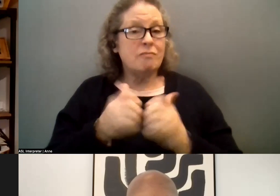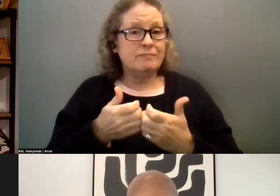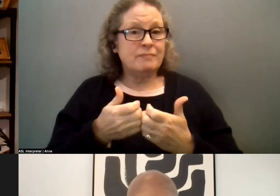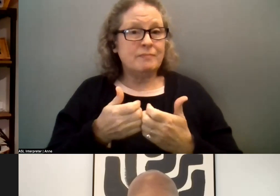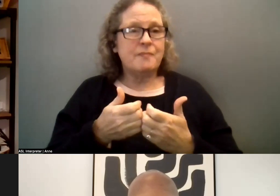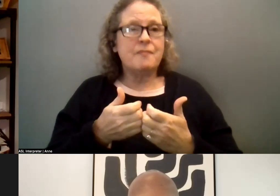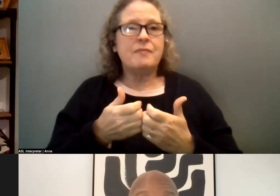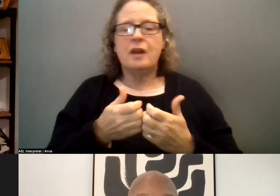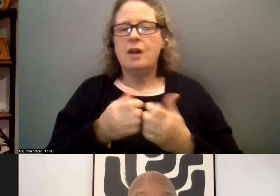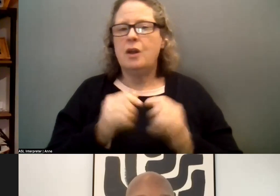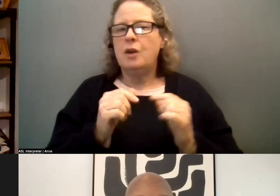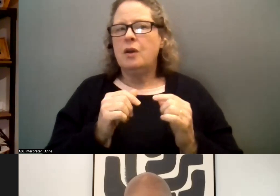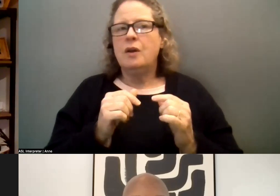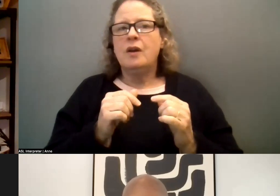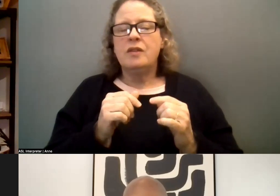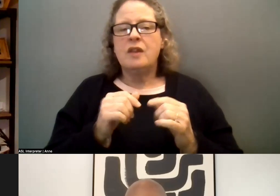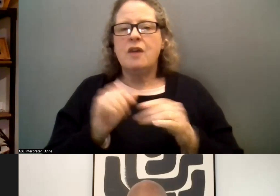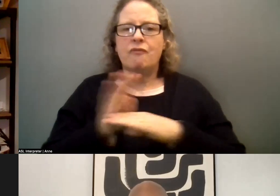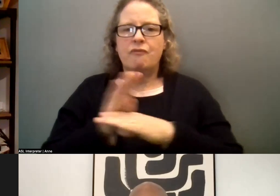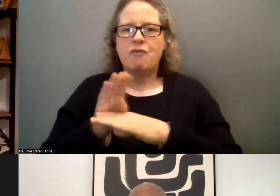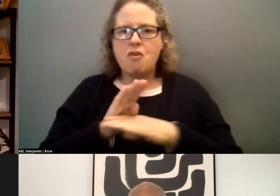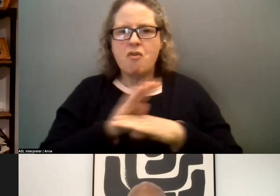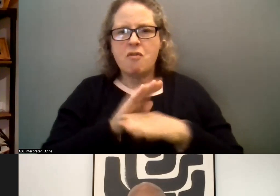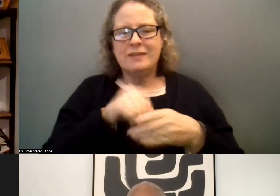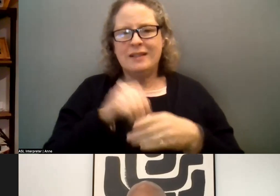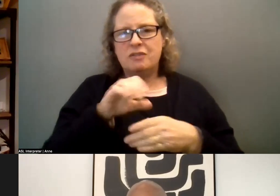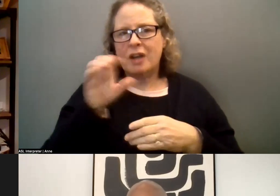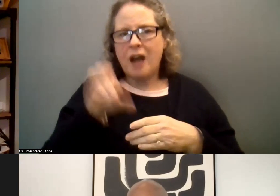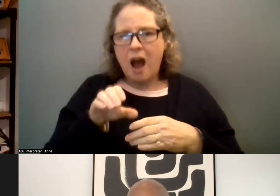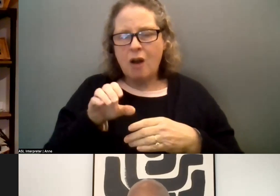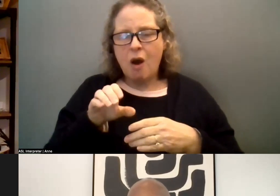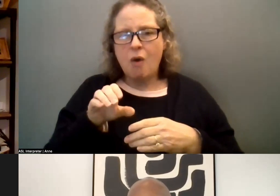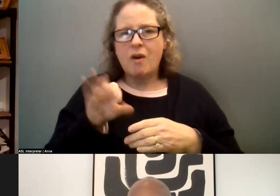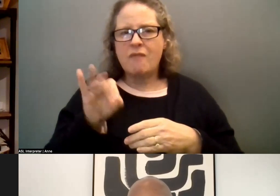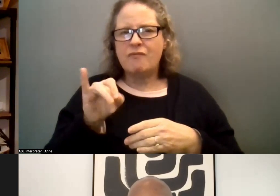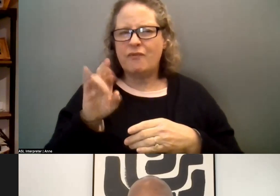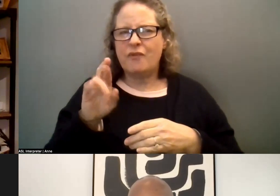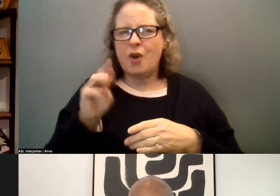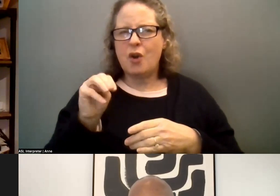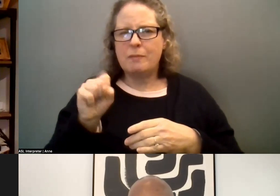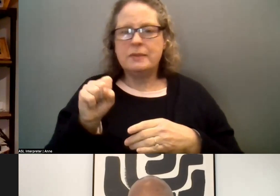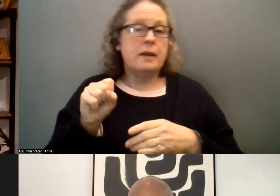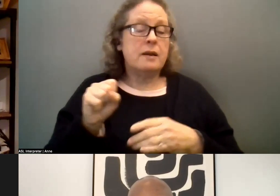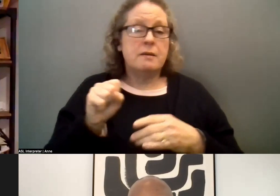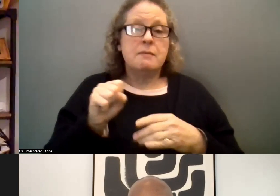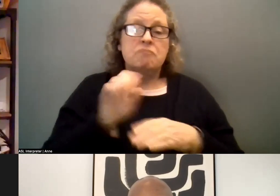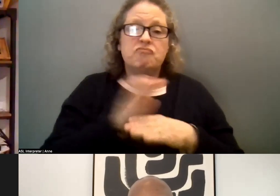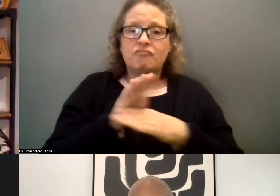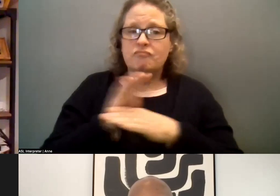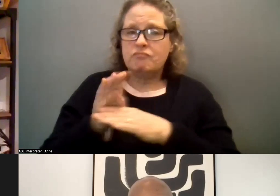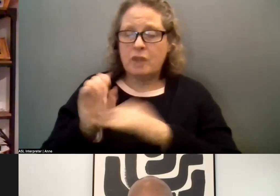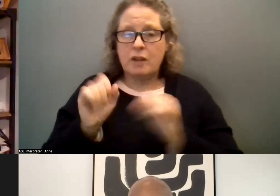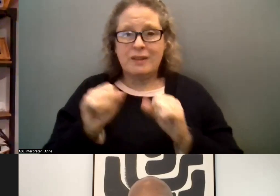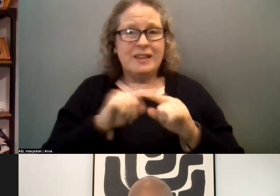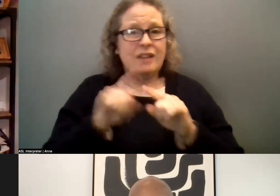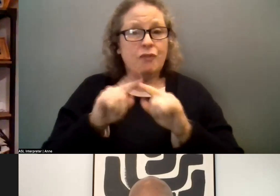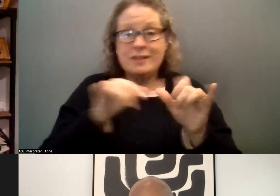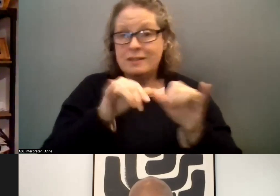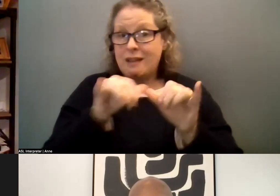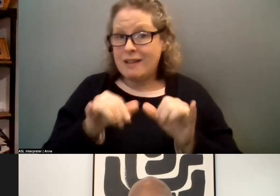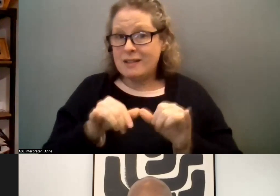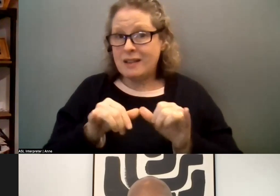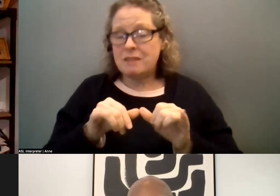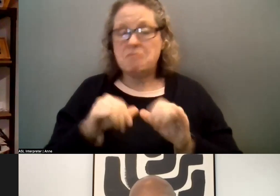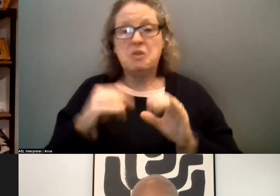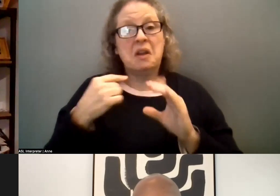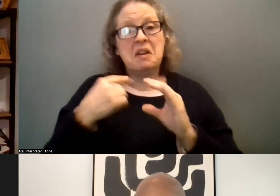here in Chicago of varying sizes, and it never hurts just to send an inquiry to whatever contact us email may be on a firm's website, or filling out